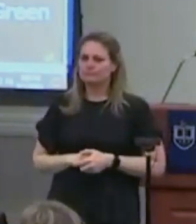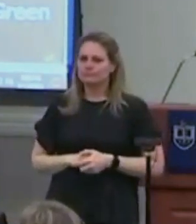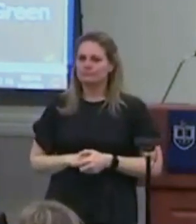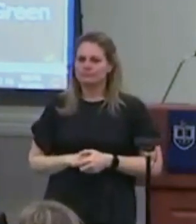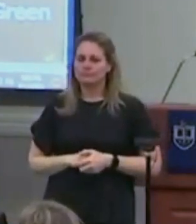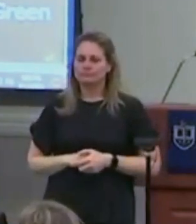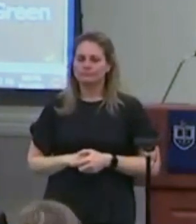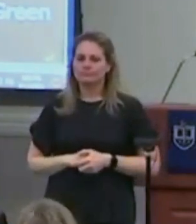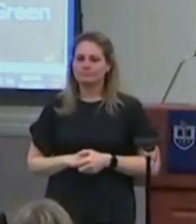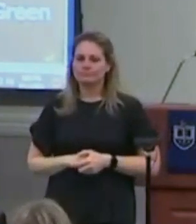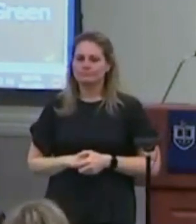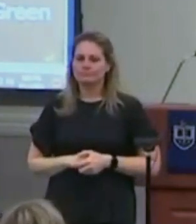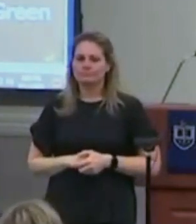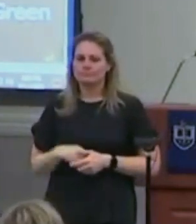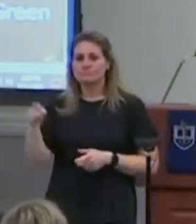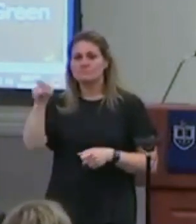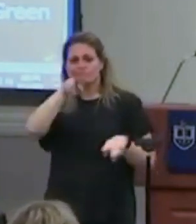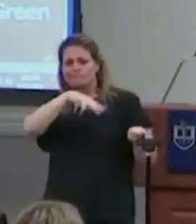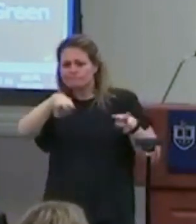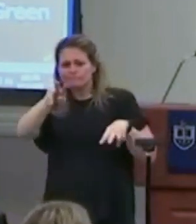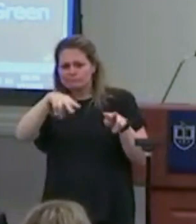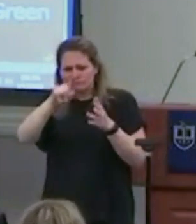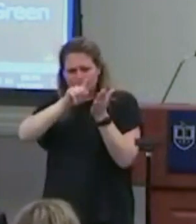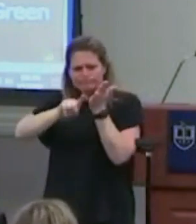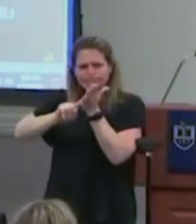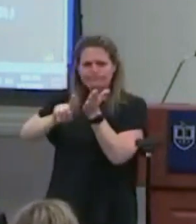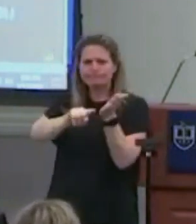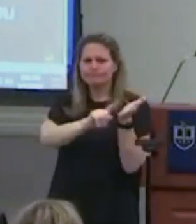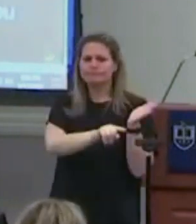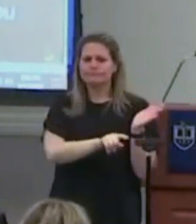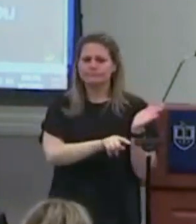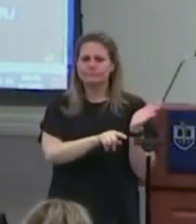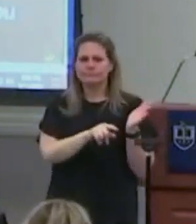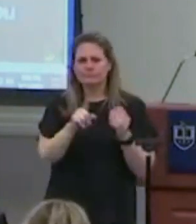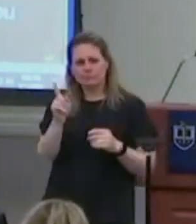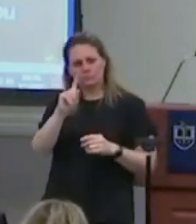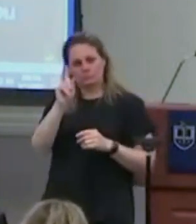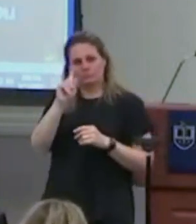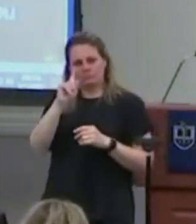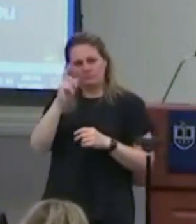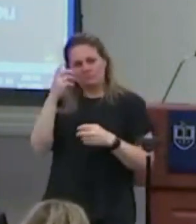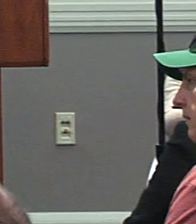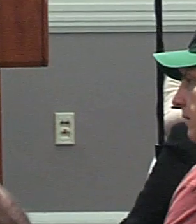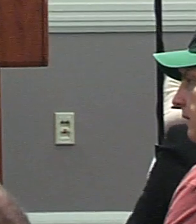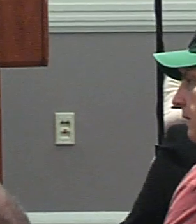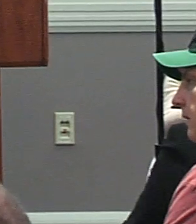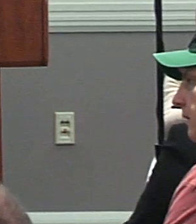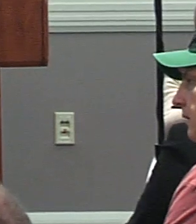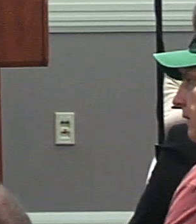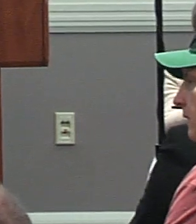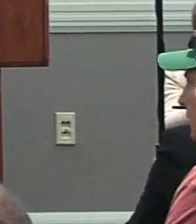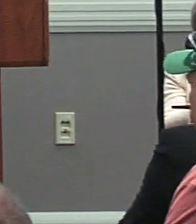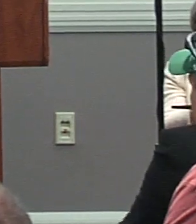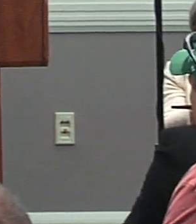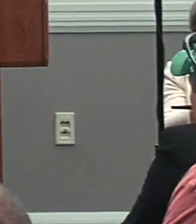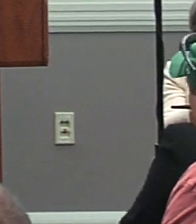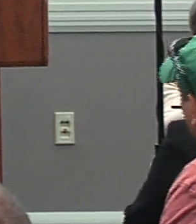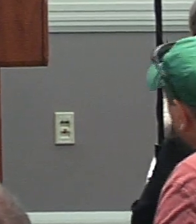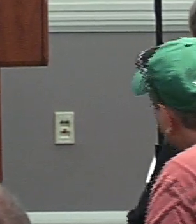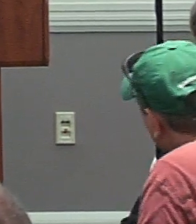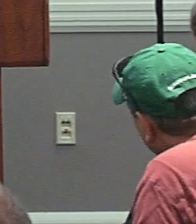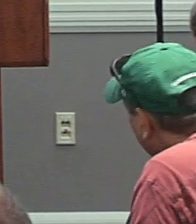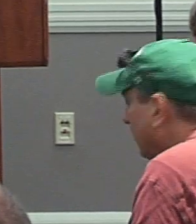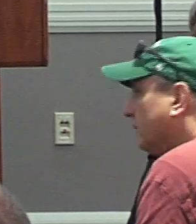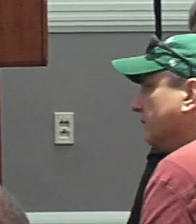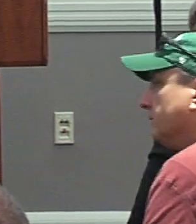Looking at, really challenging crossings near Chiswick Road. Great. And like Laura mentioned, some of these